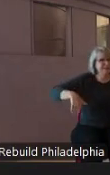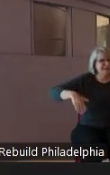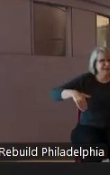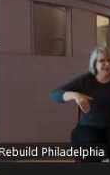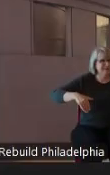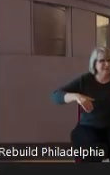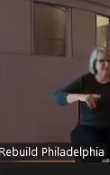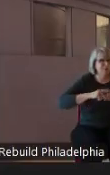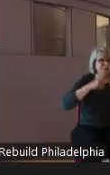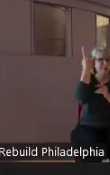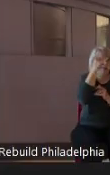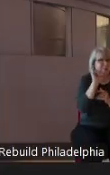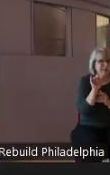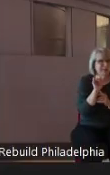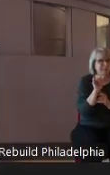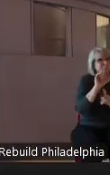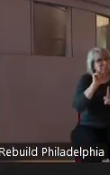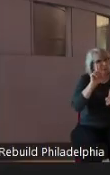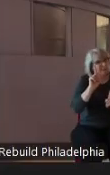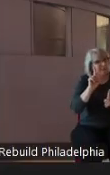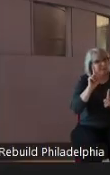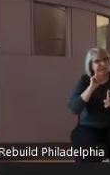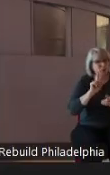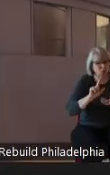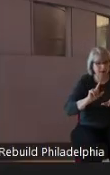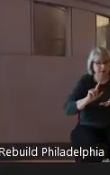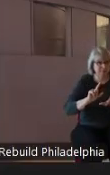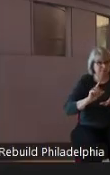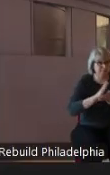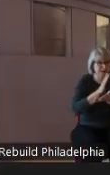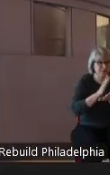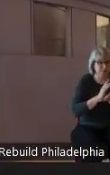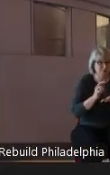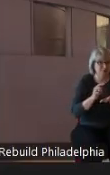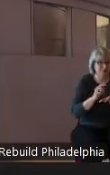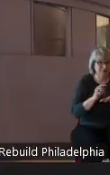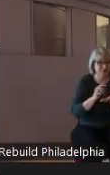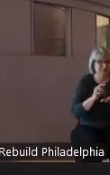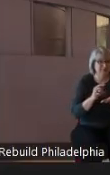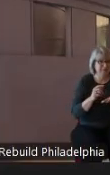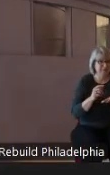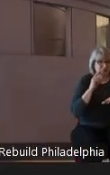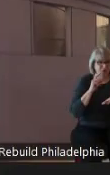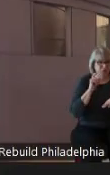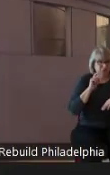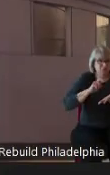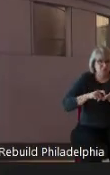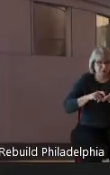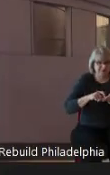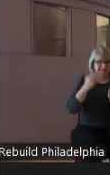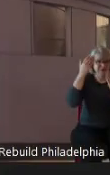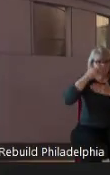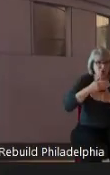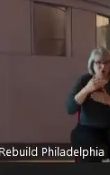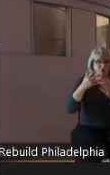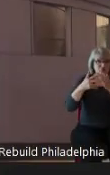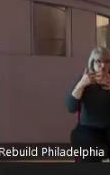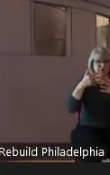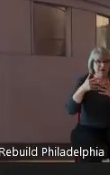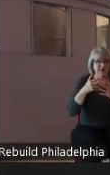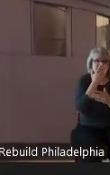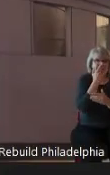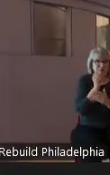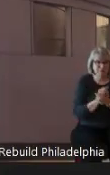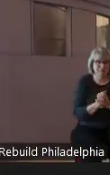for these rooms, but for those of you with printouts of the overall building plan, these are all the rooms in the dark gray color.